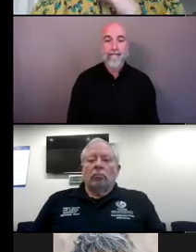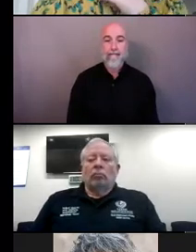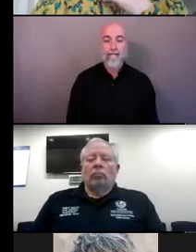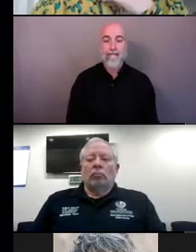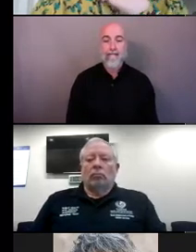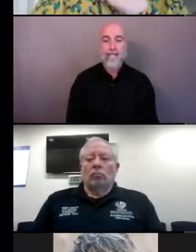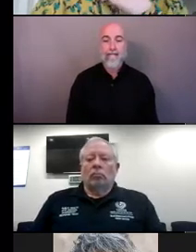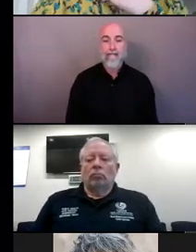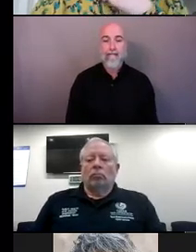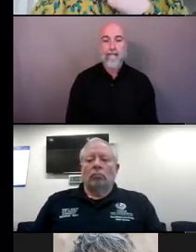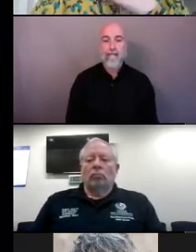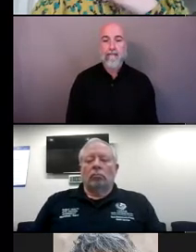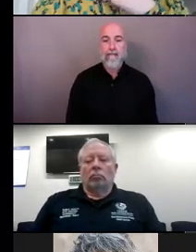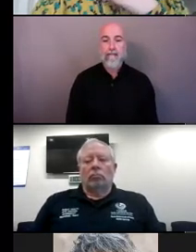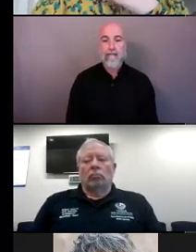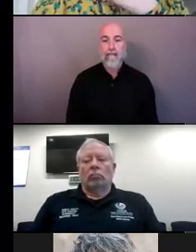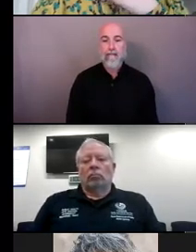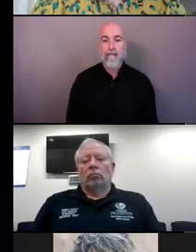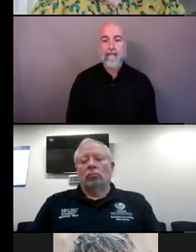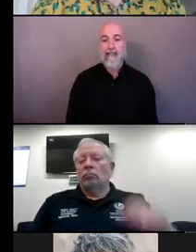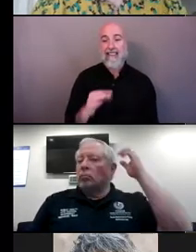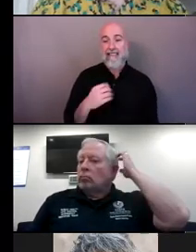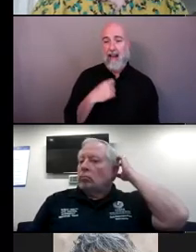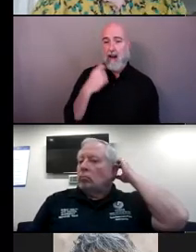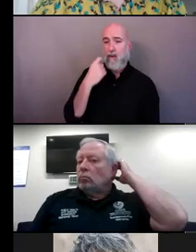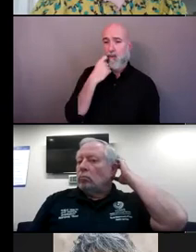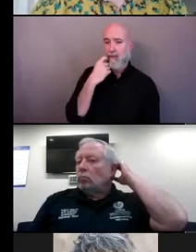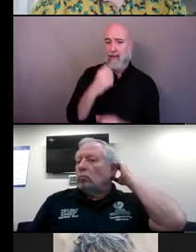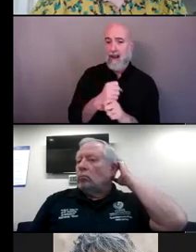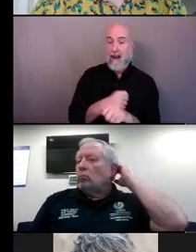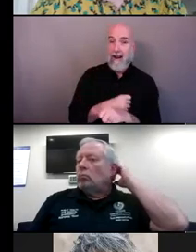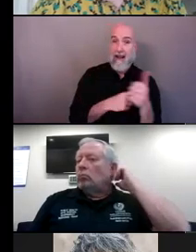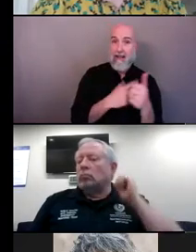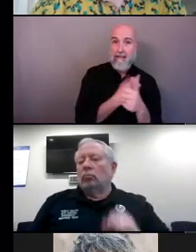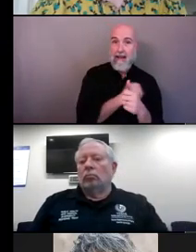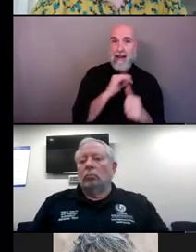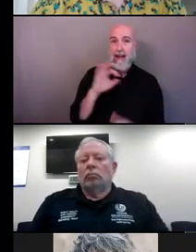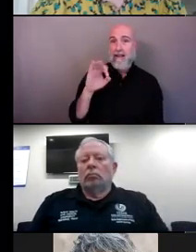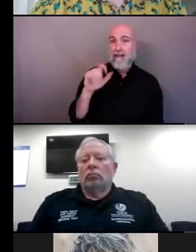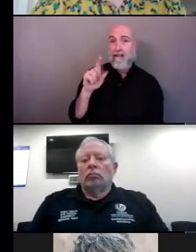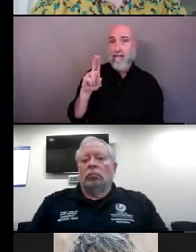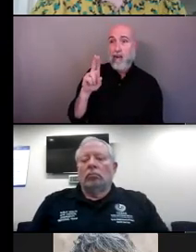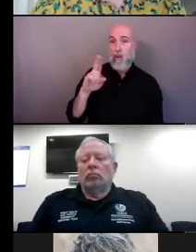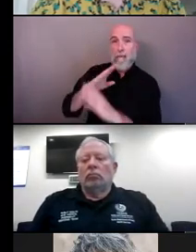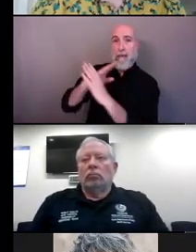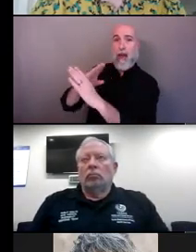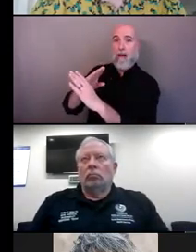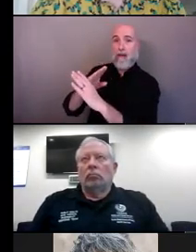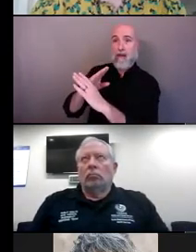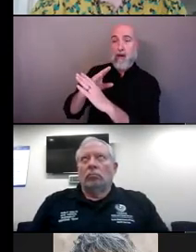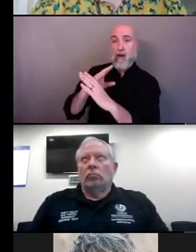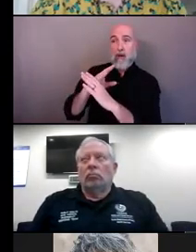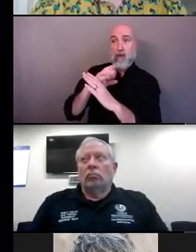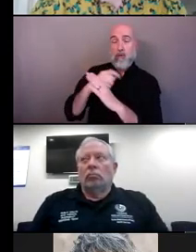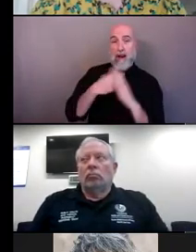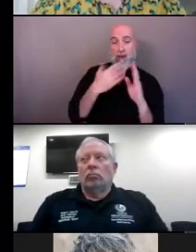And here's another general question. If I've recently gotten another vaccine, such as the flu block shot, do I need to wait before getting